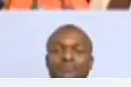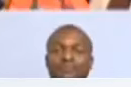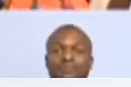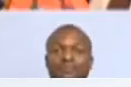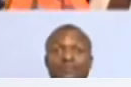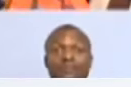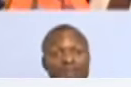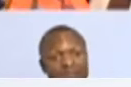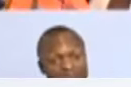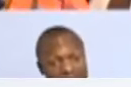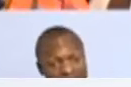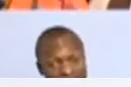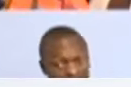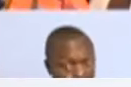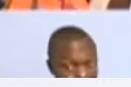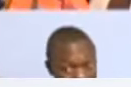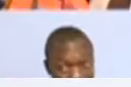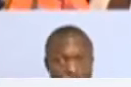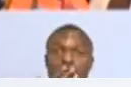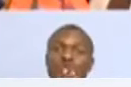Value coming in, excellent.